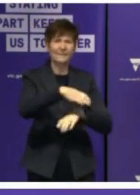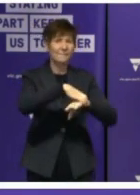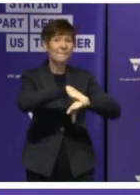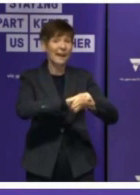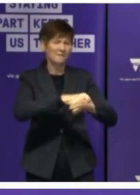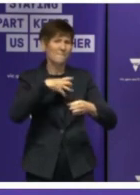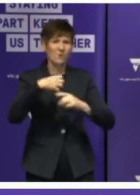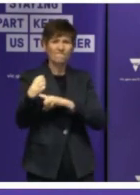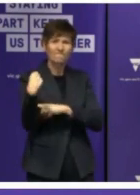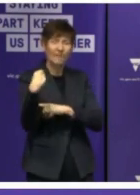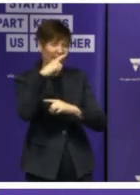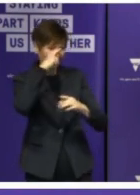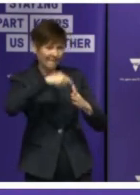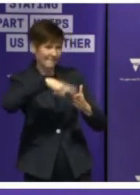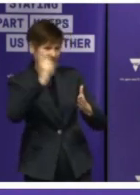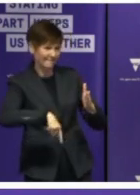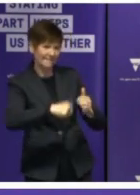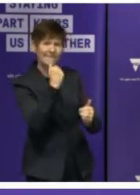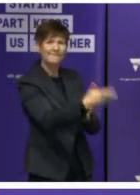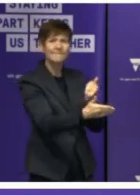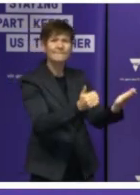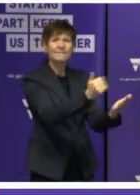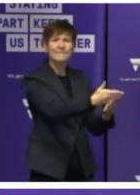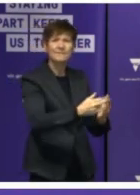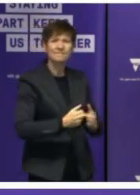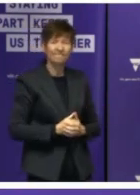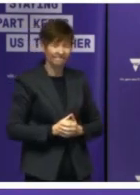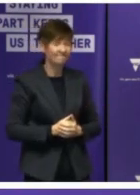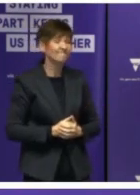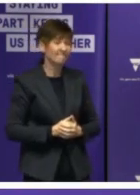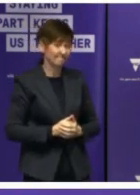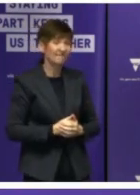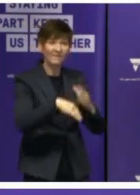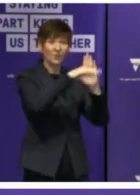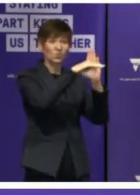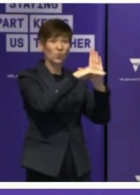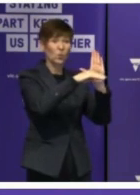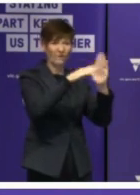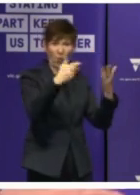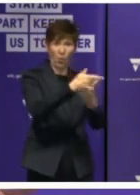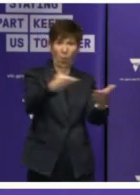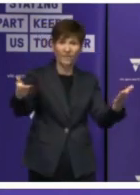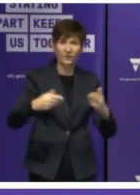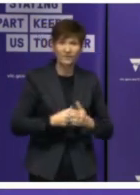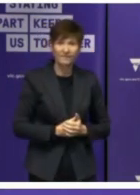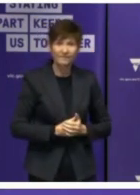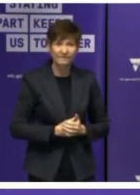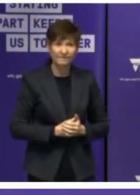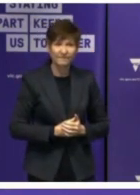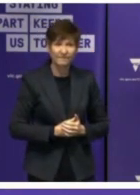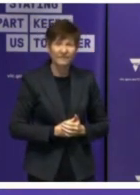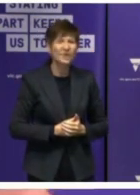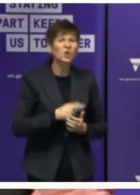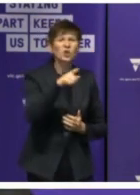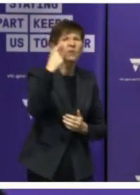determination to enforce these rules. These rules are there for all of us, and no Victorian has the right to be able to say, oh, well, I think I